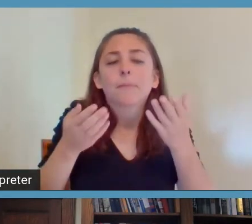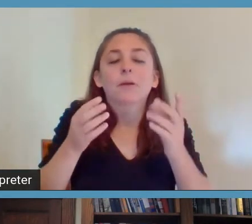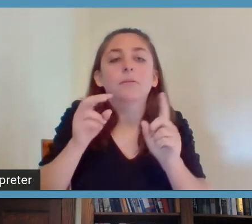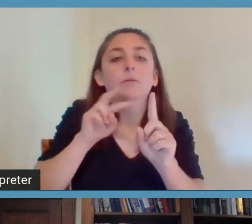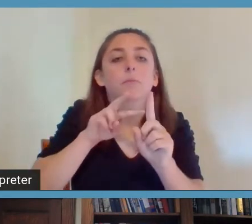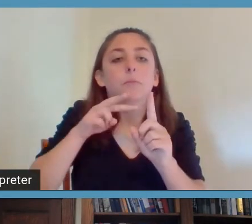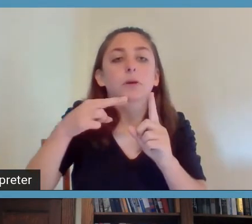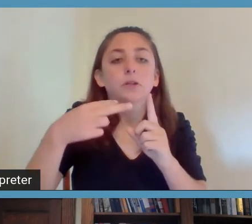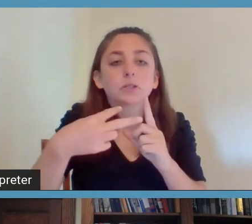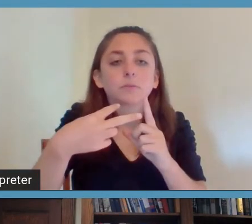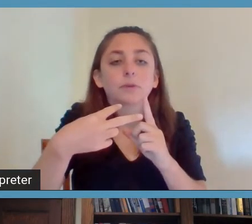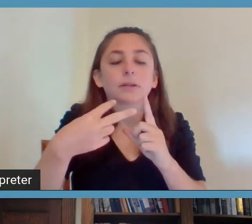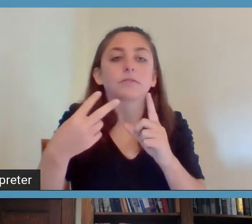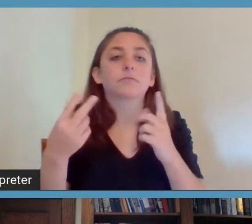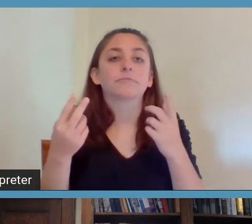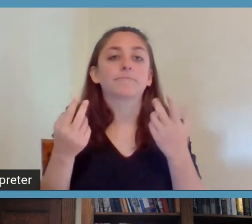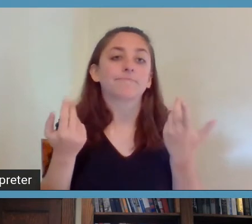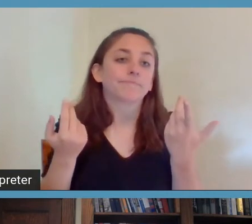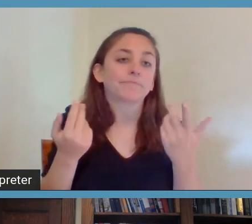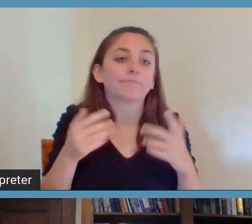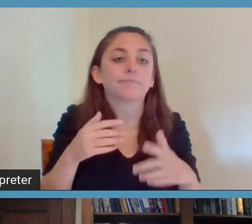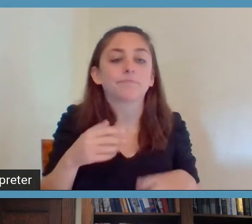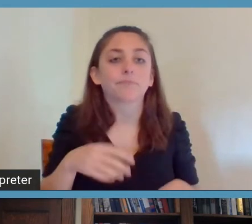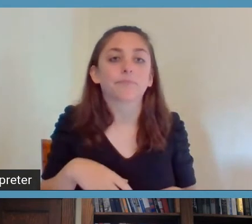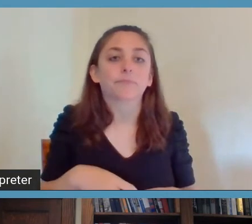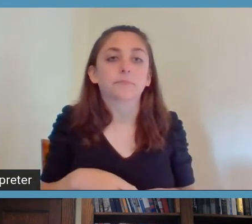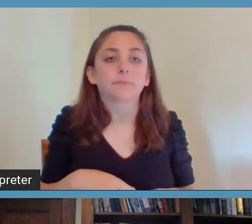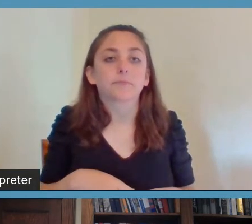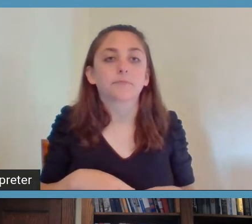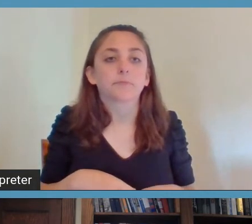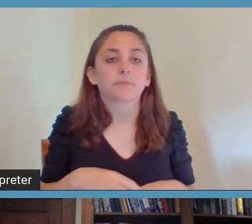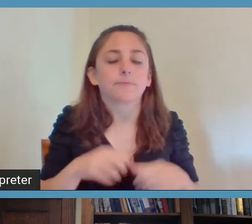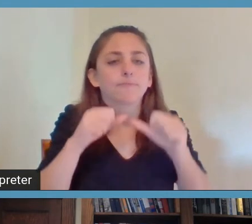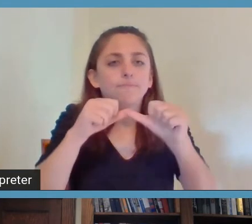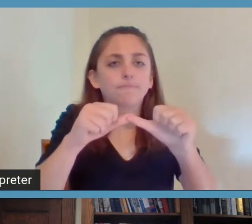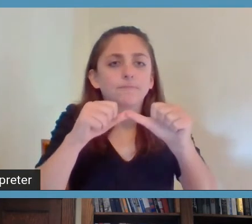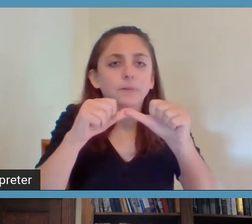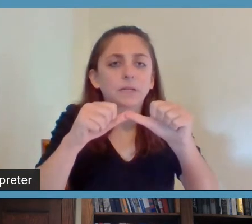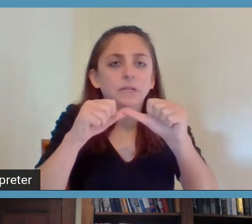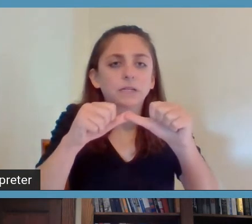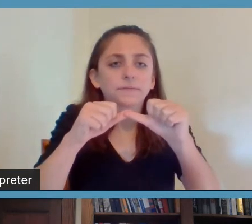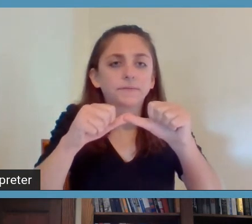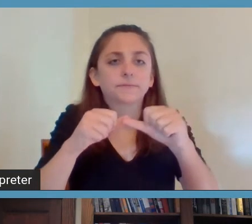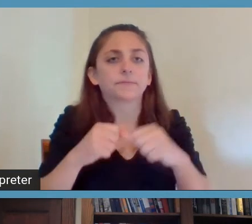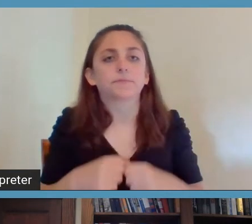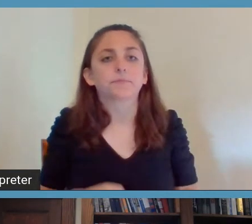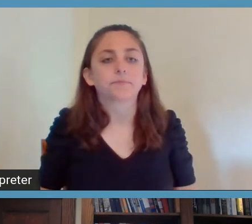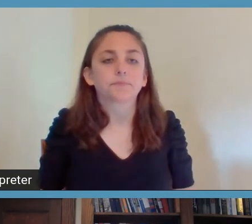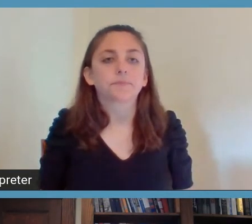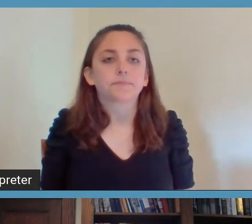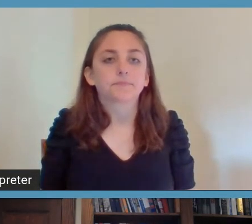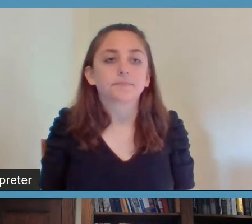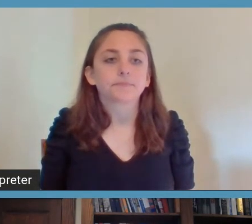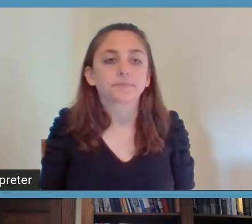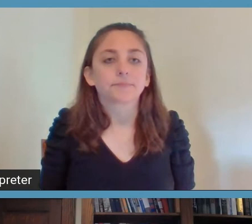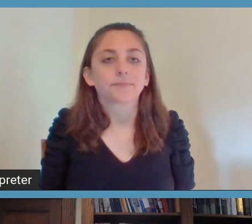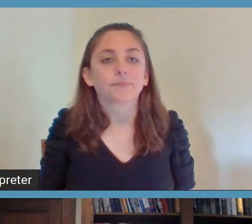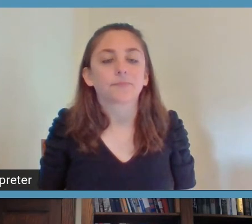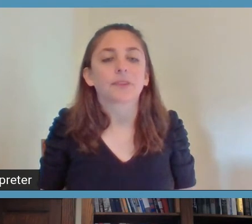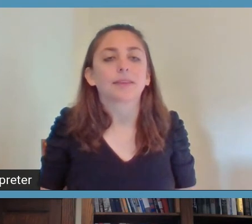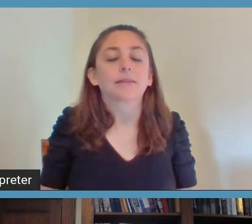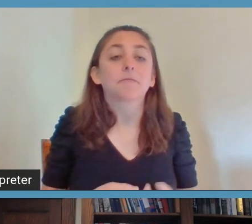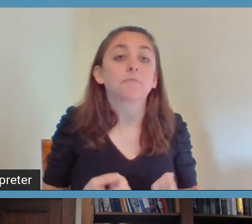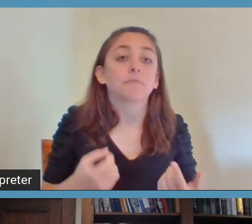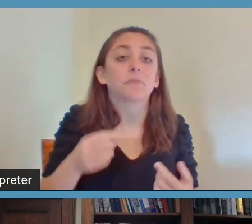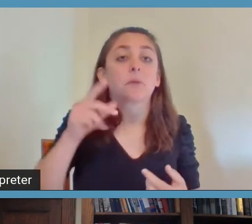that's another measure by which we keep it going. We say this is an evergreen thing. This is a thing that we can keep